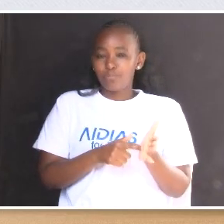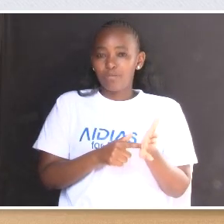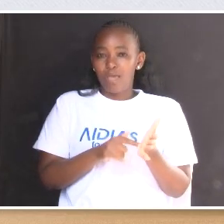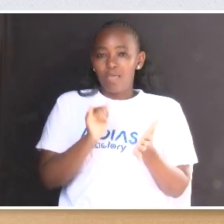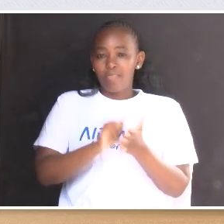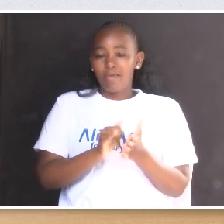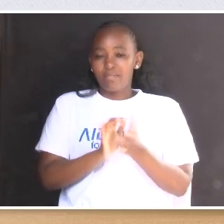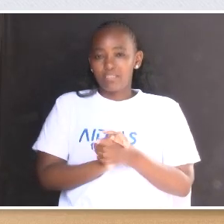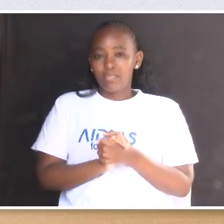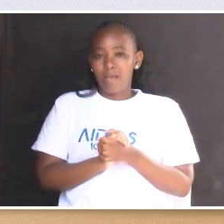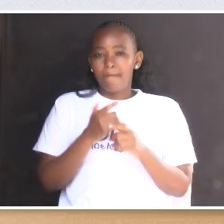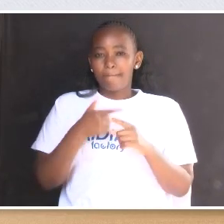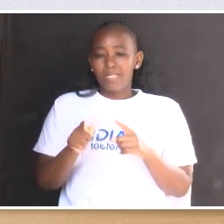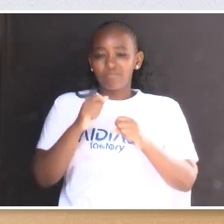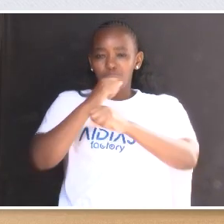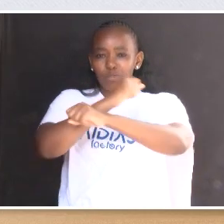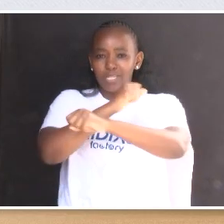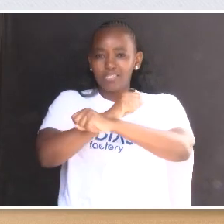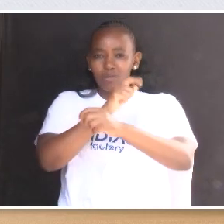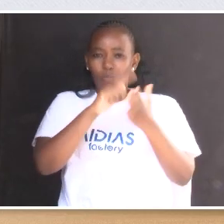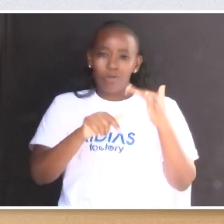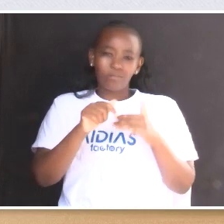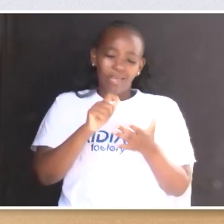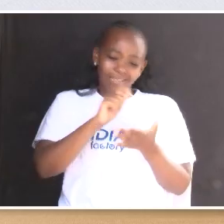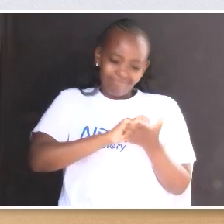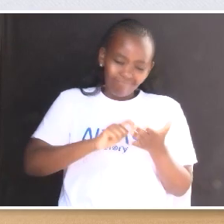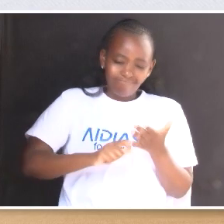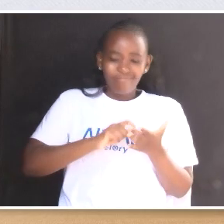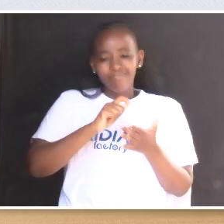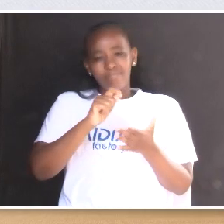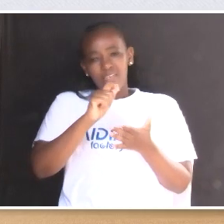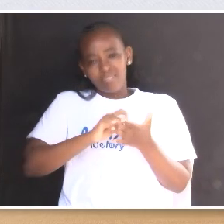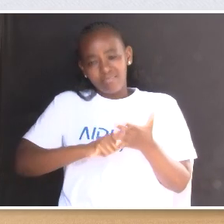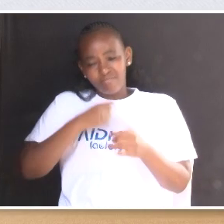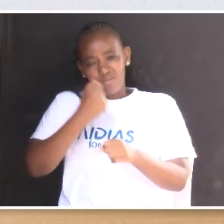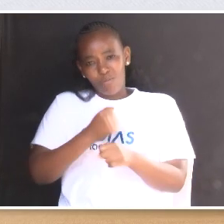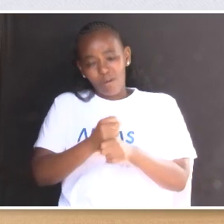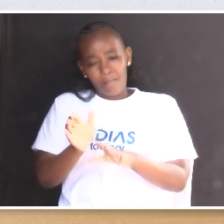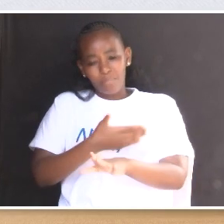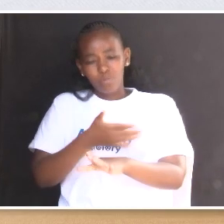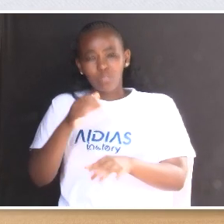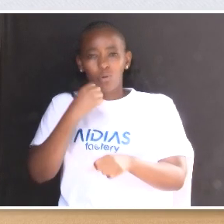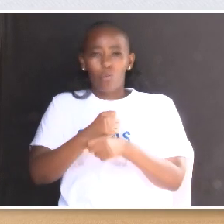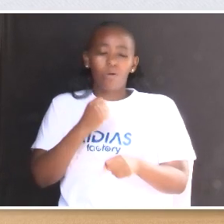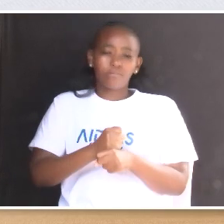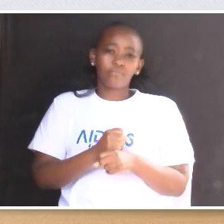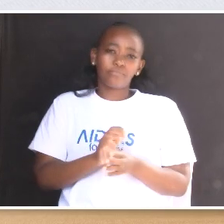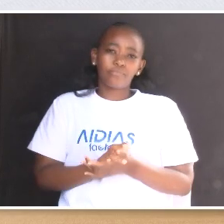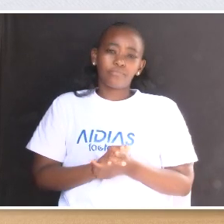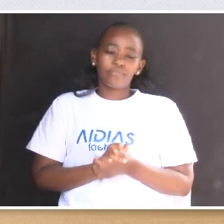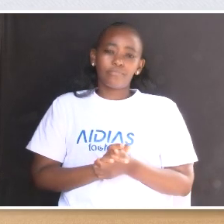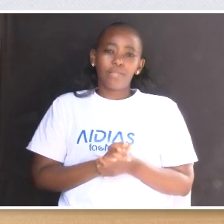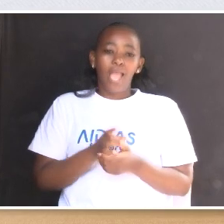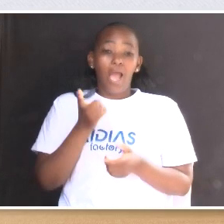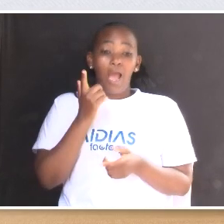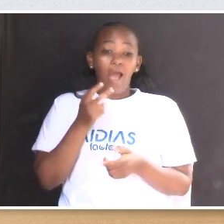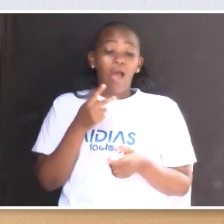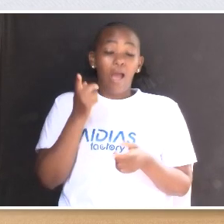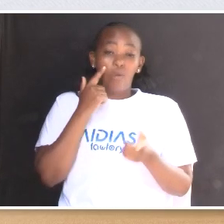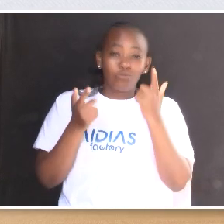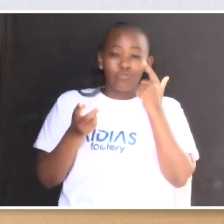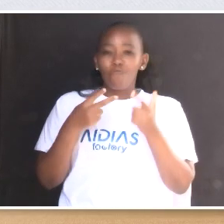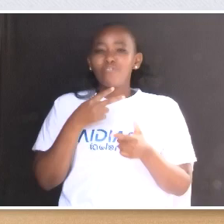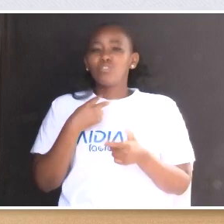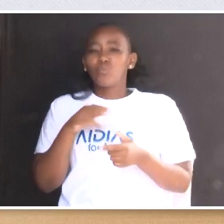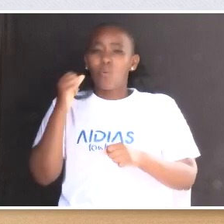that. But ideally, ina protect vitu kama literary works, kitu umeandika, musical work, muziki definitely, audiovisual work,